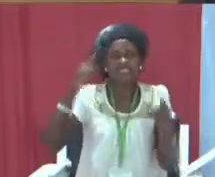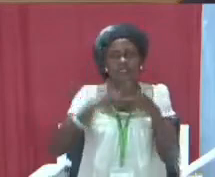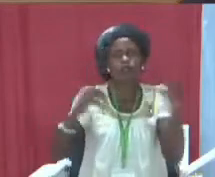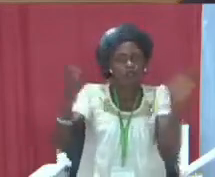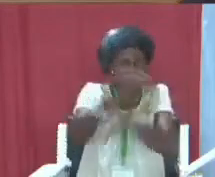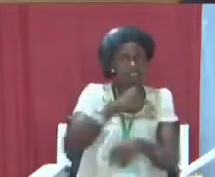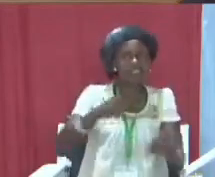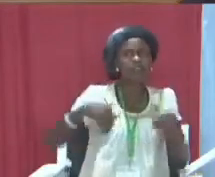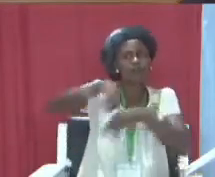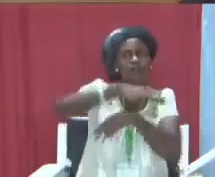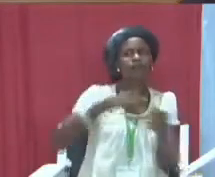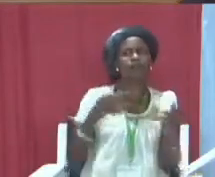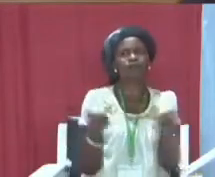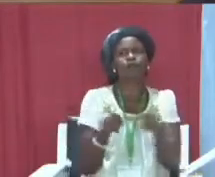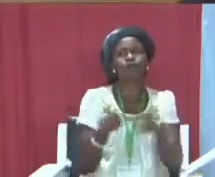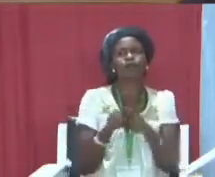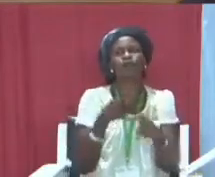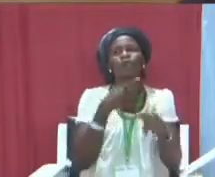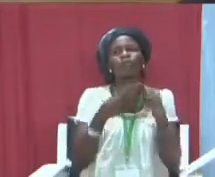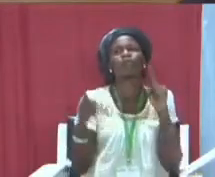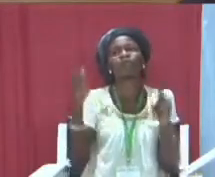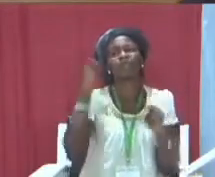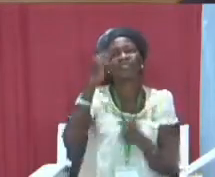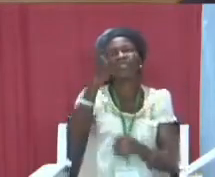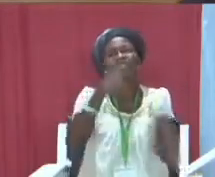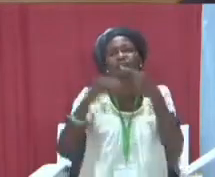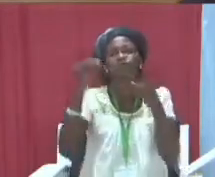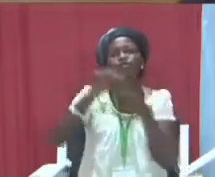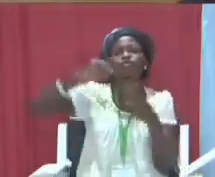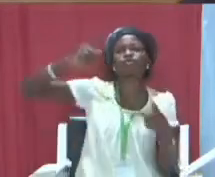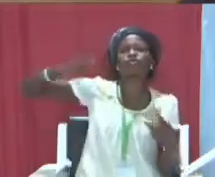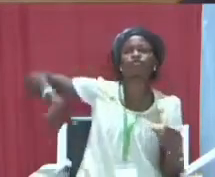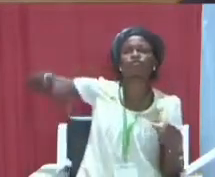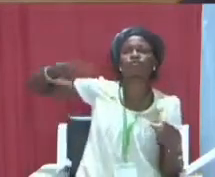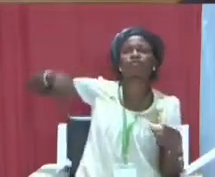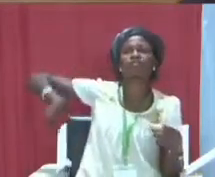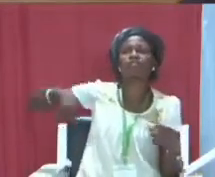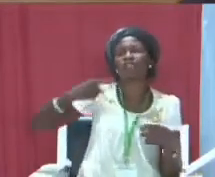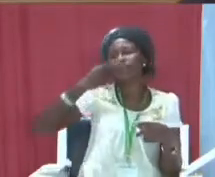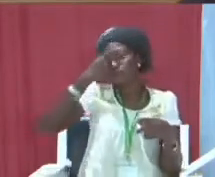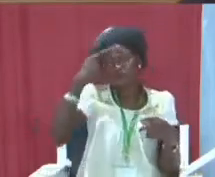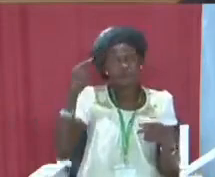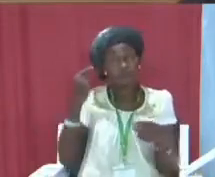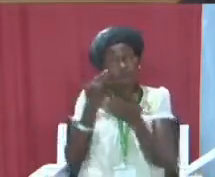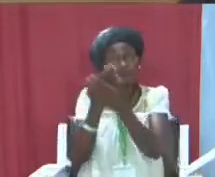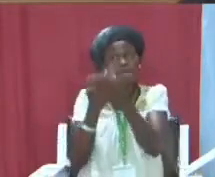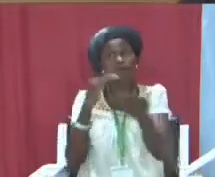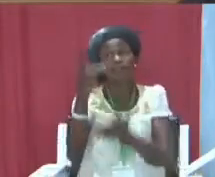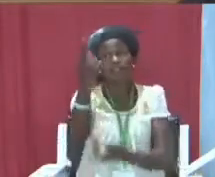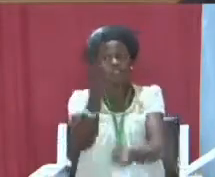also, but he came too late. Because before he came,